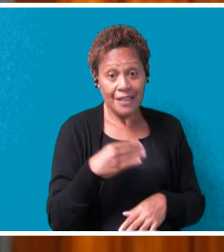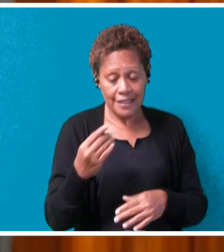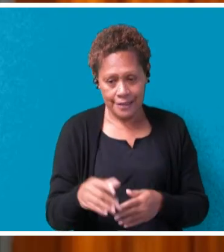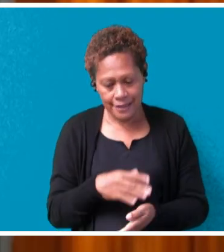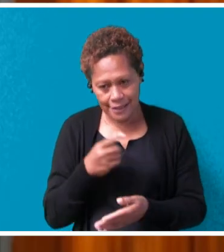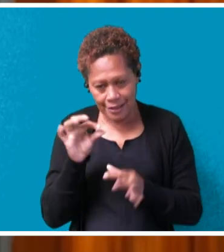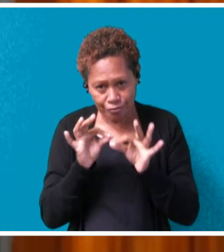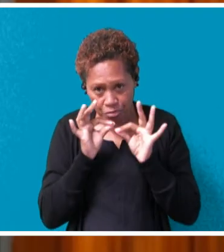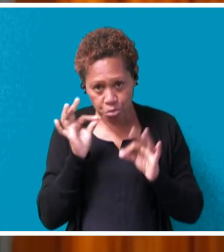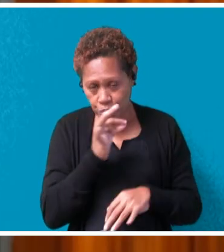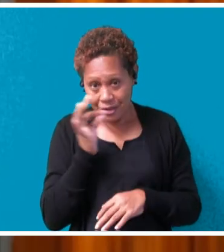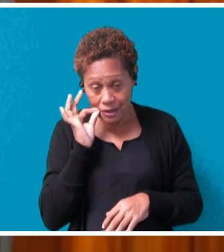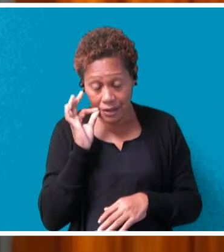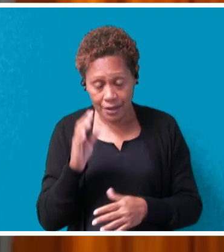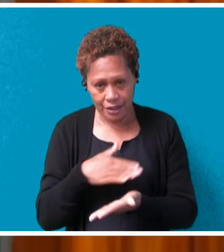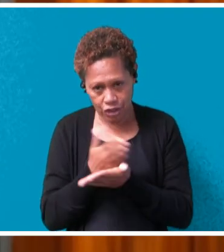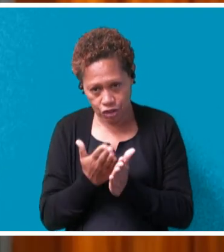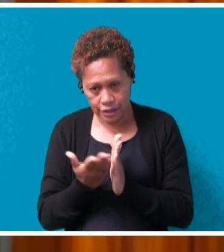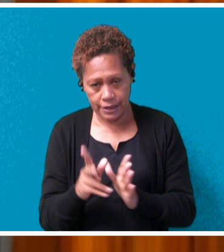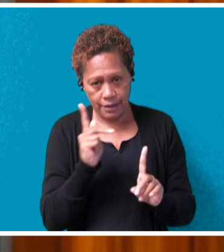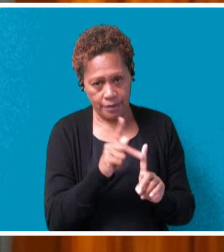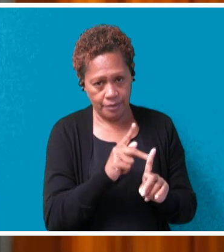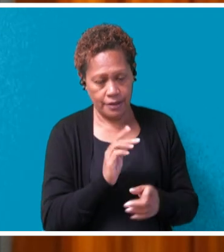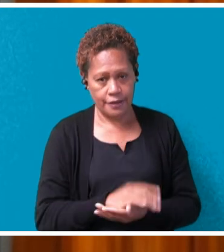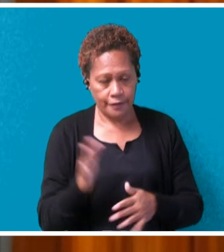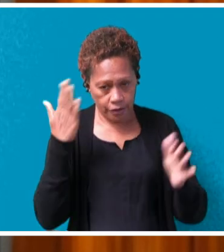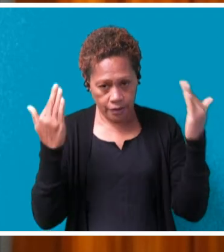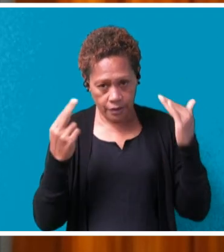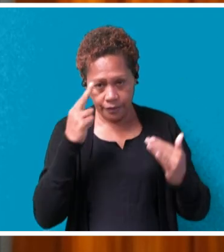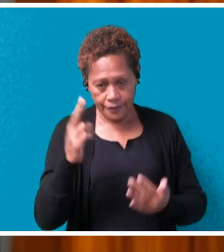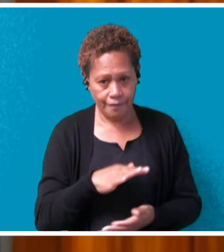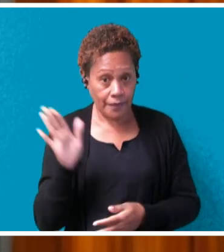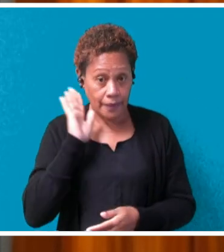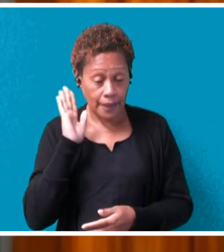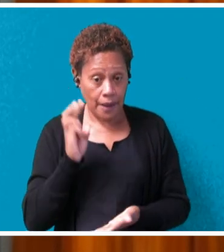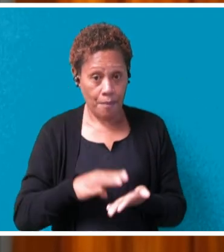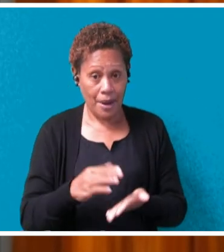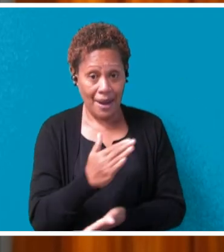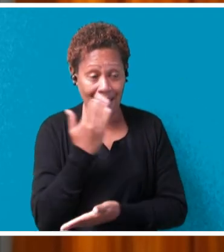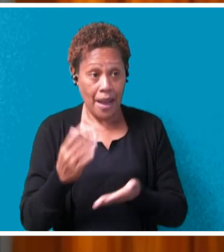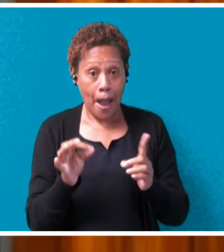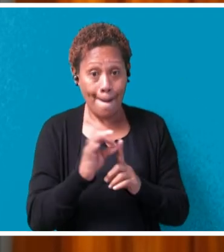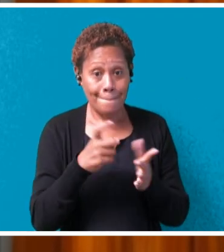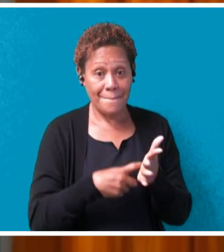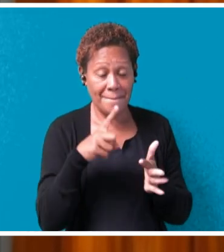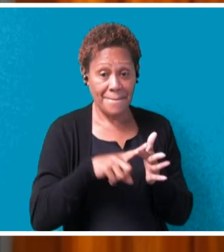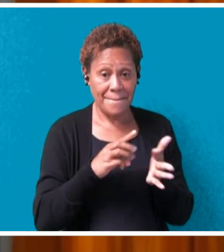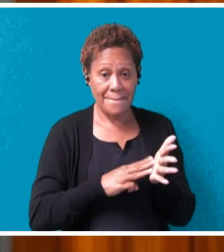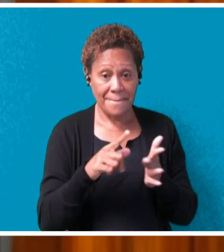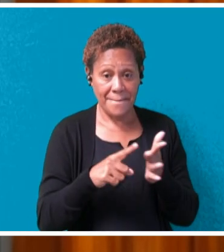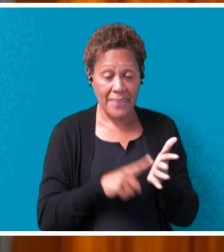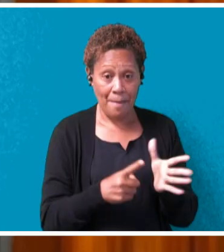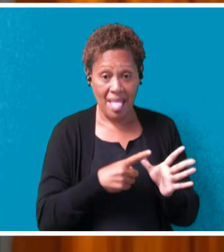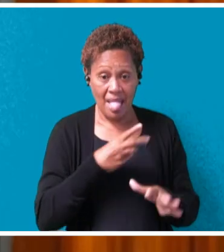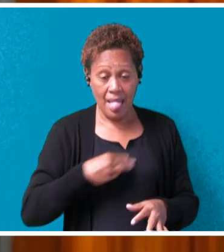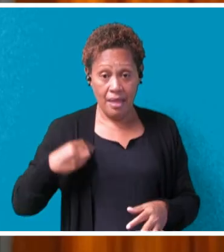purpose. Mr. Speaker, sir, we have heard on Monday from Honorable Permila Kumar, including the cheering squad from Honorable